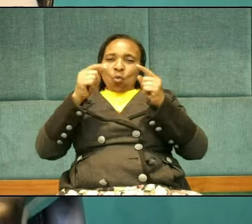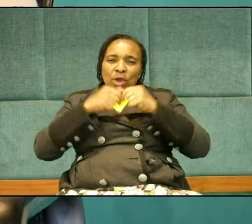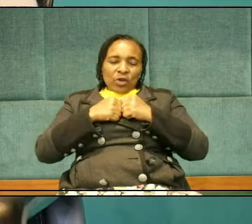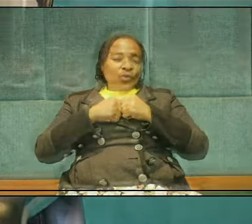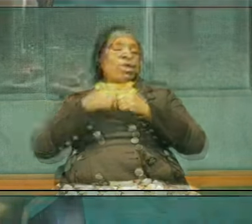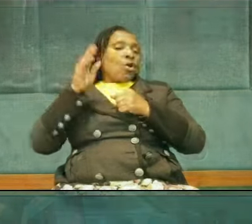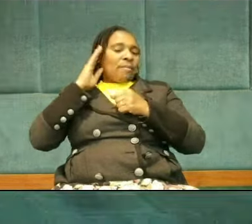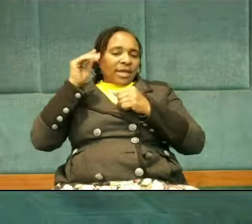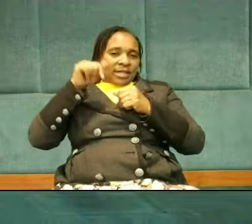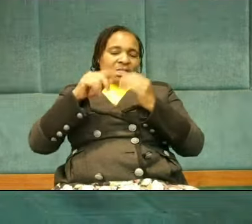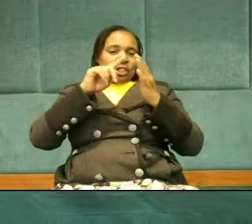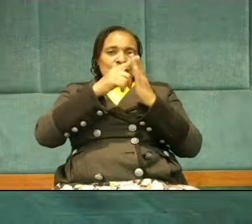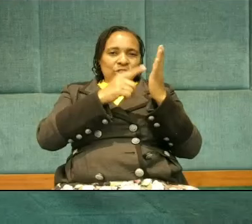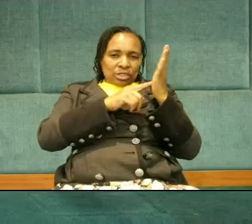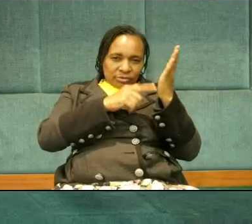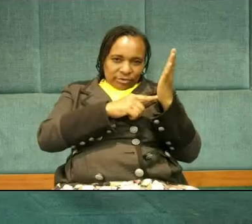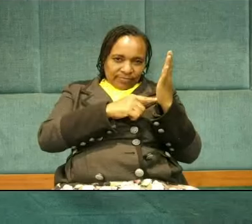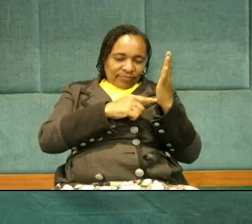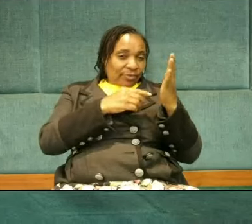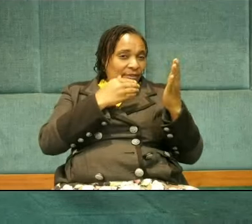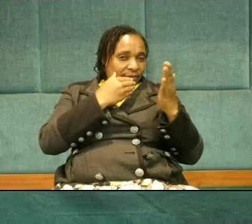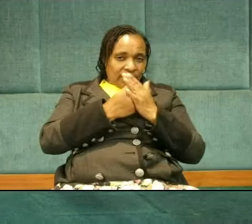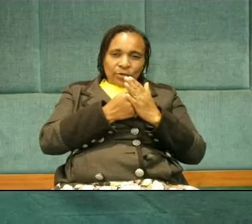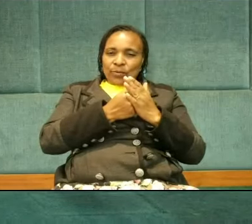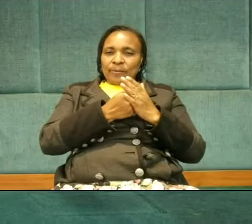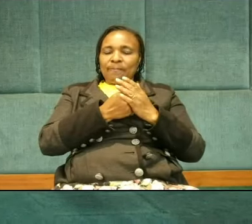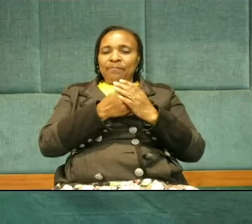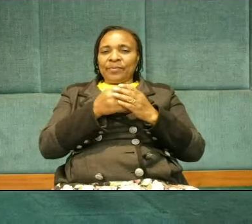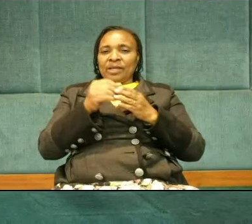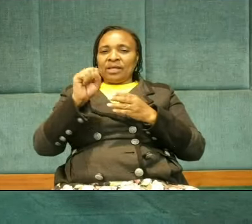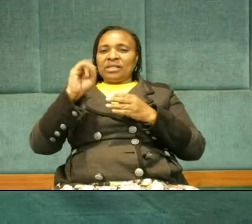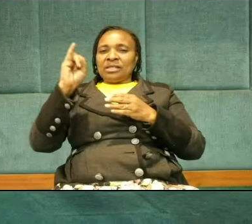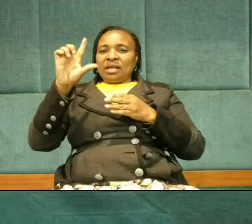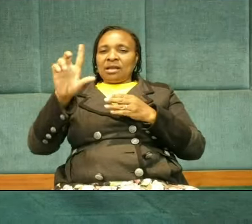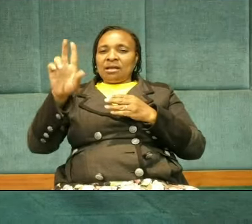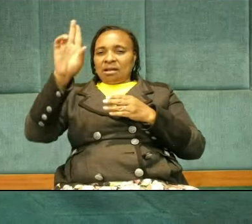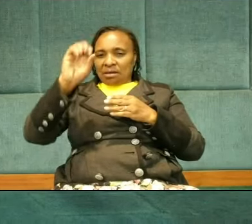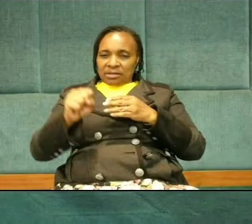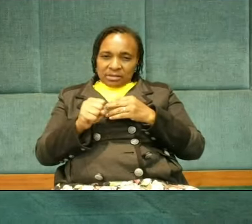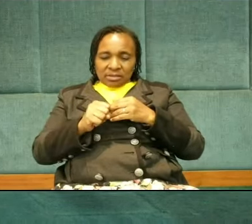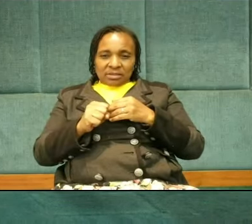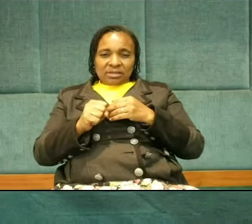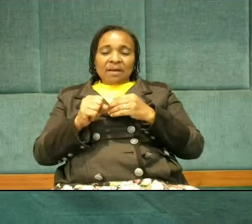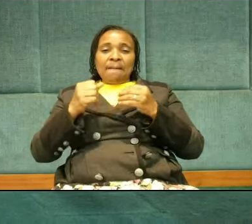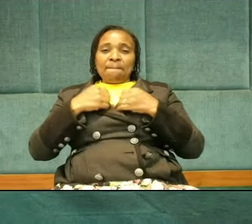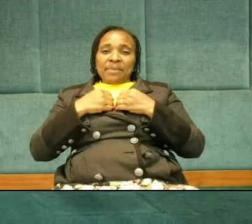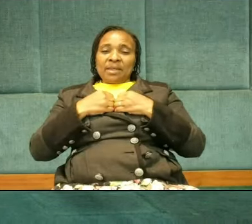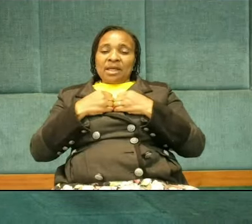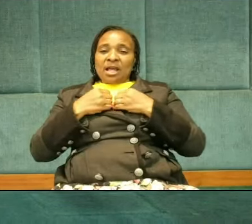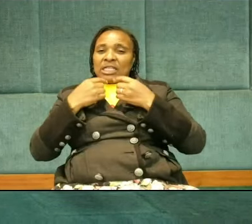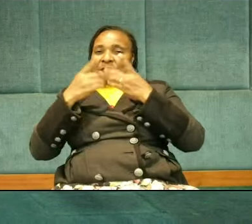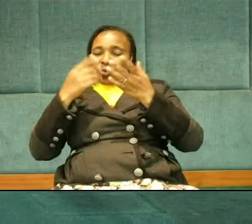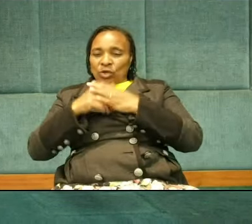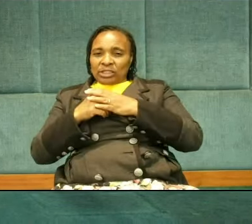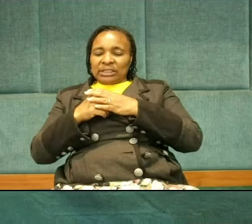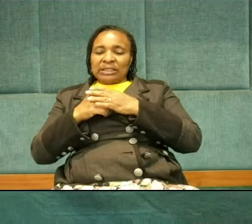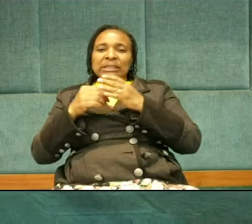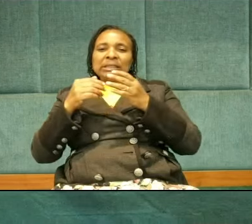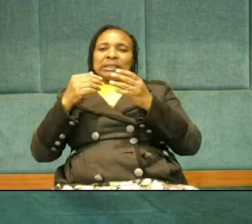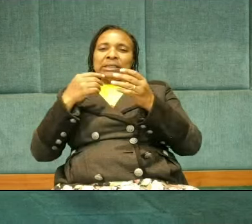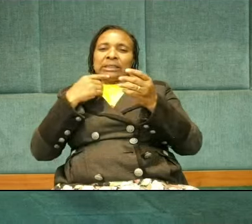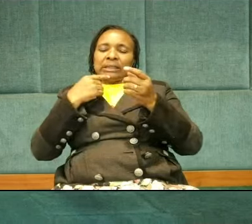instructions. Thank you. Silas? Okay, I'd just like to read this for our closing notes.